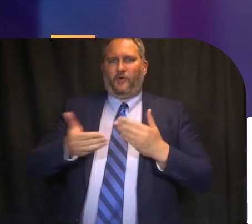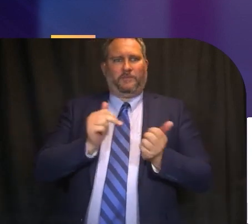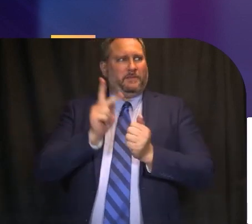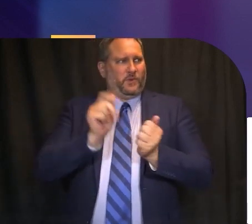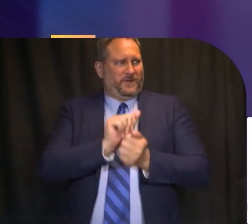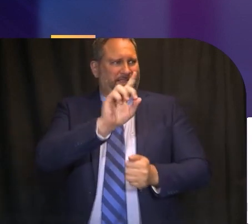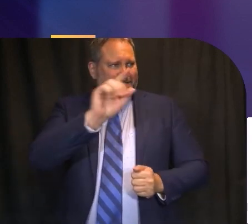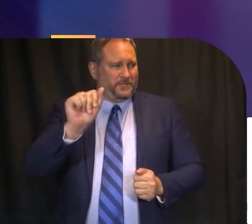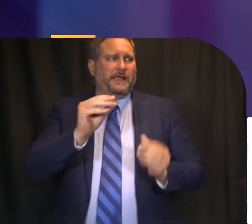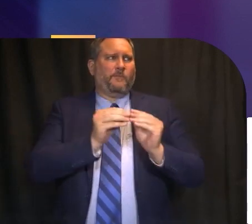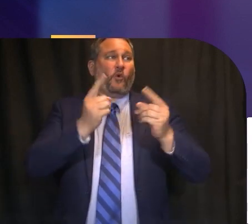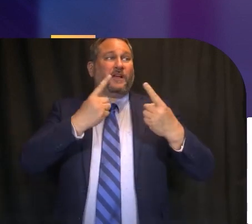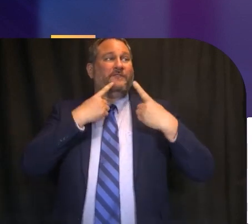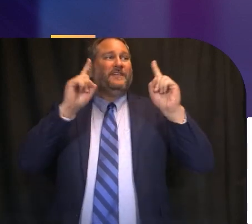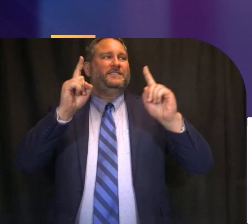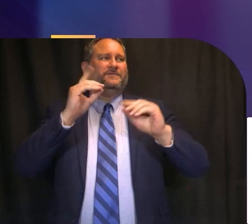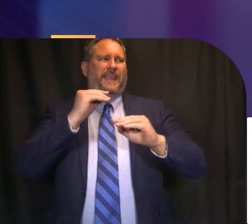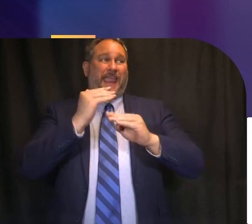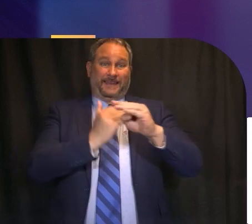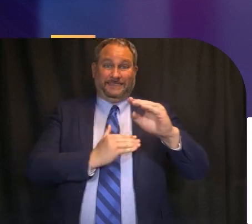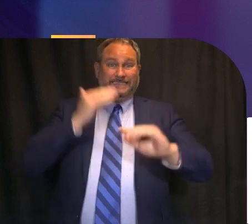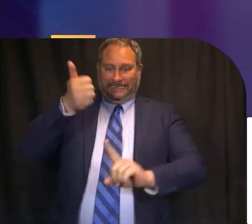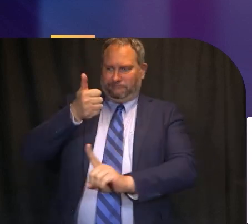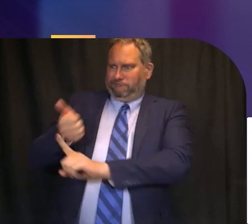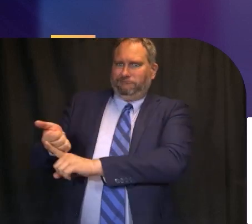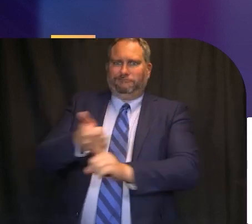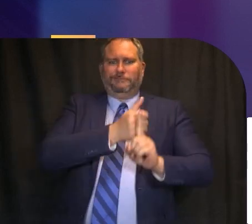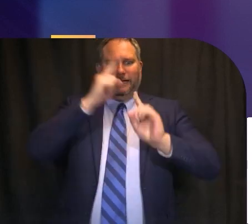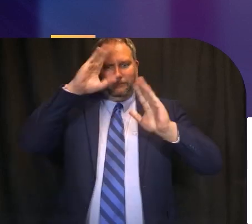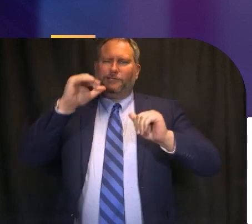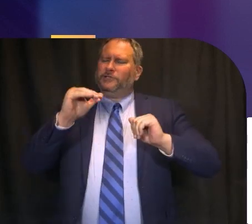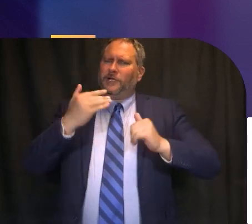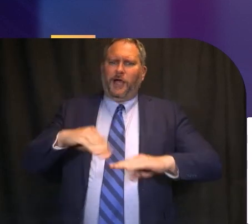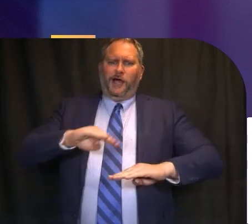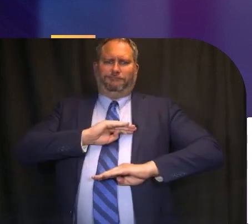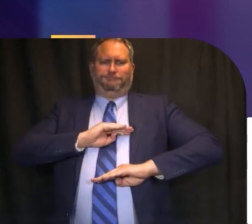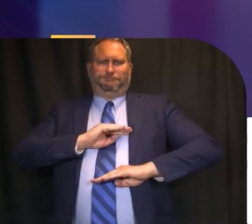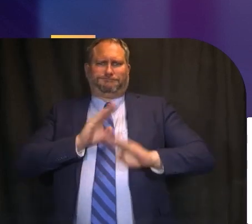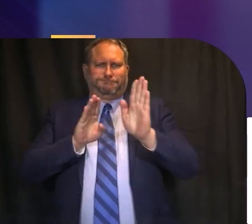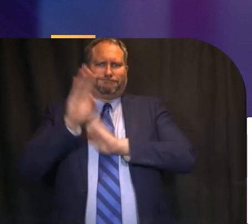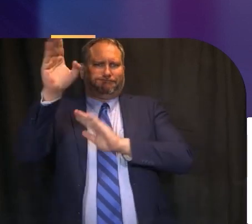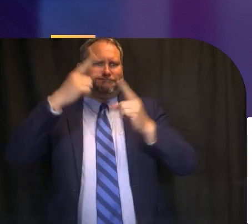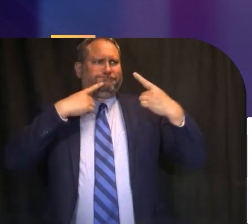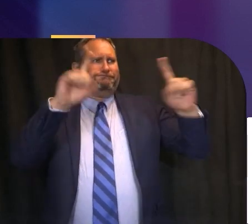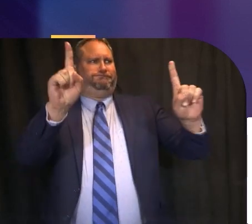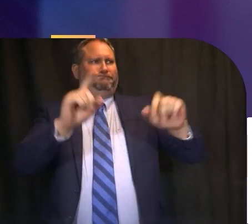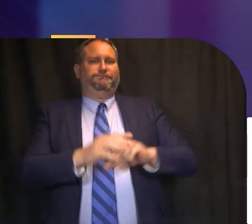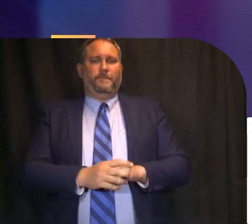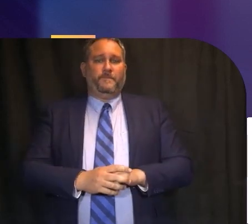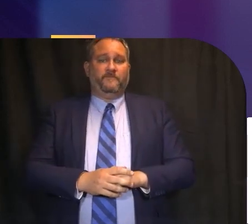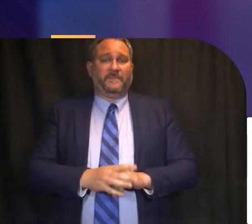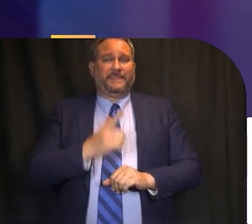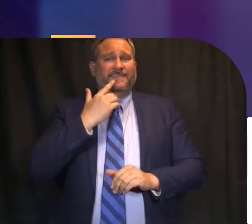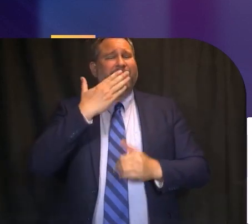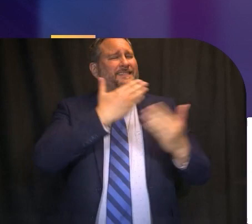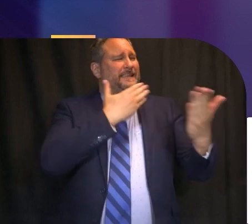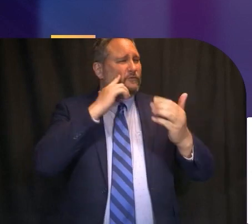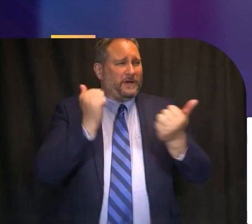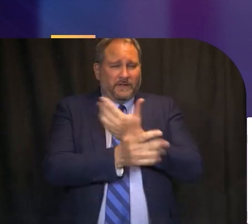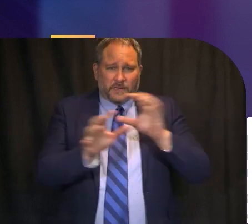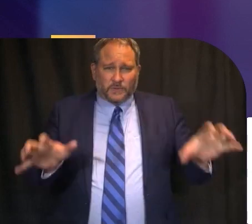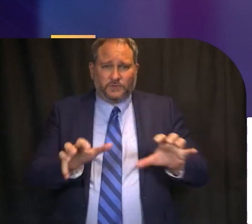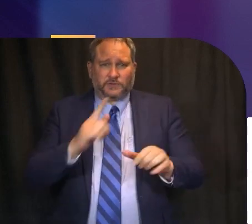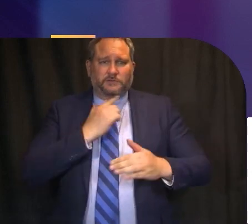So again, thank you for everything that you're doing. We appreciate this honor, and on behalf of the 37,000 people at Highmark Health,